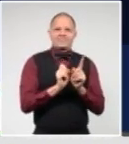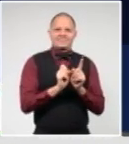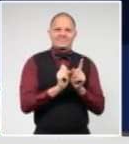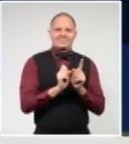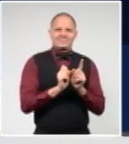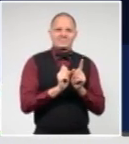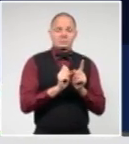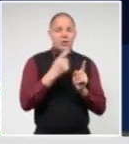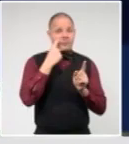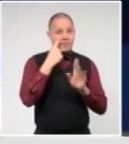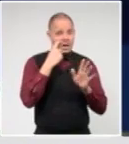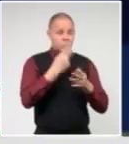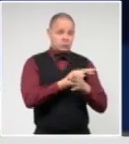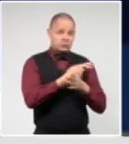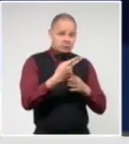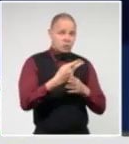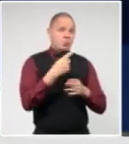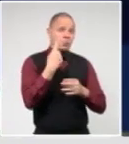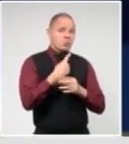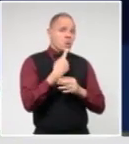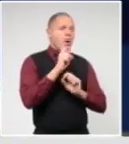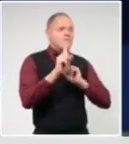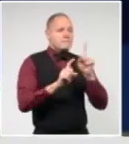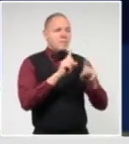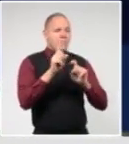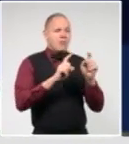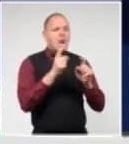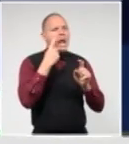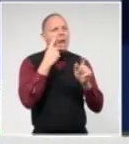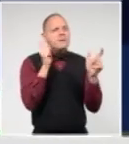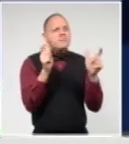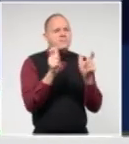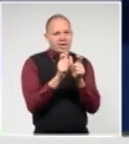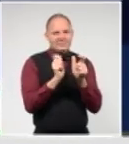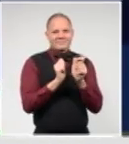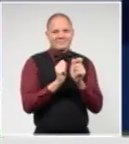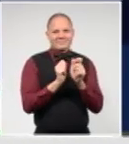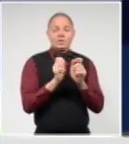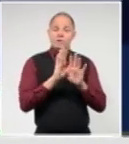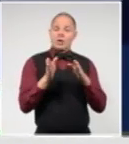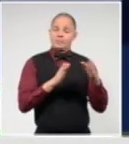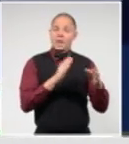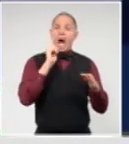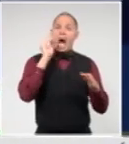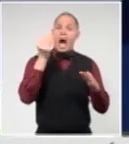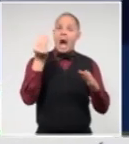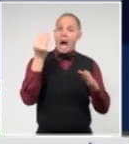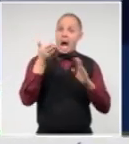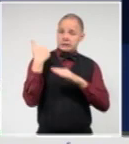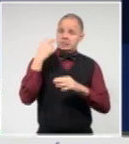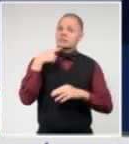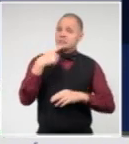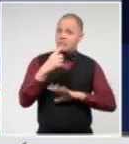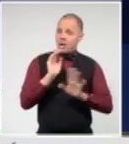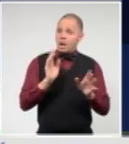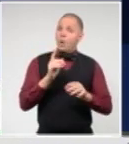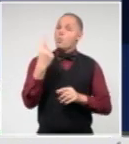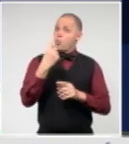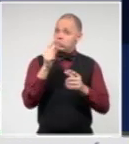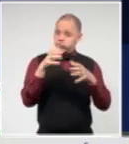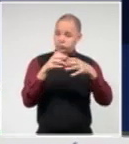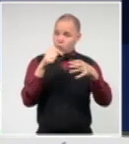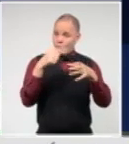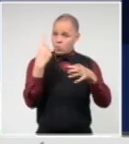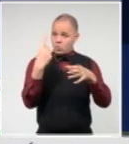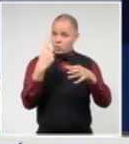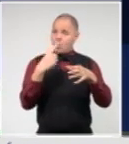49.7% of all cases, and 25 are female, representing 50.3%